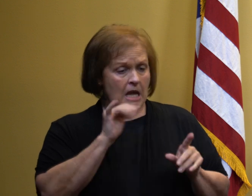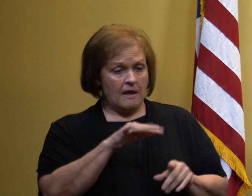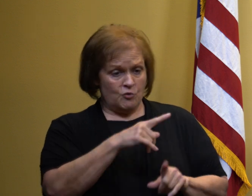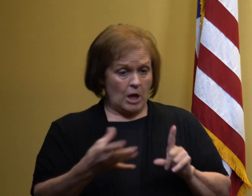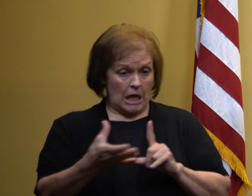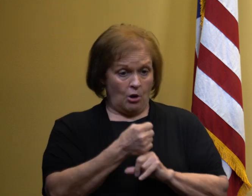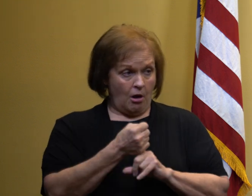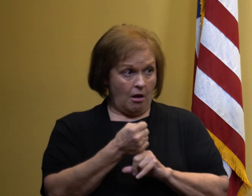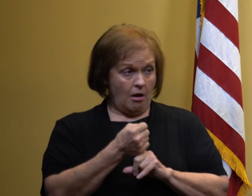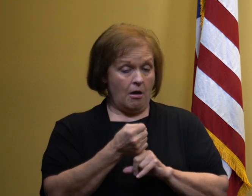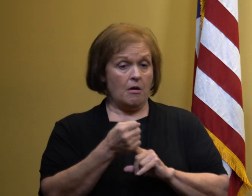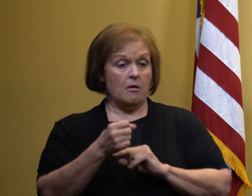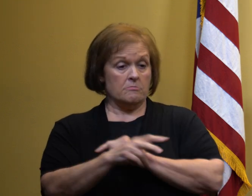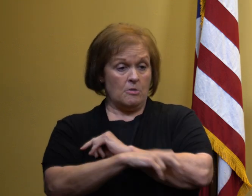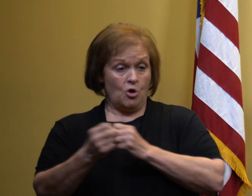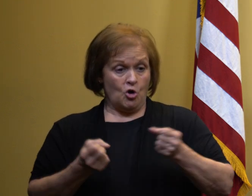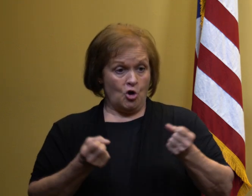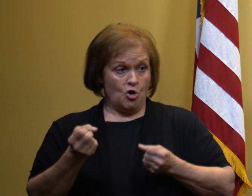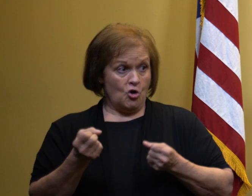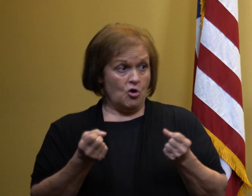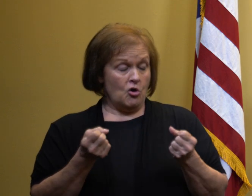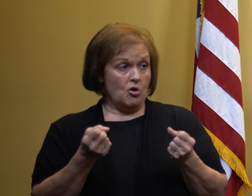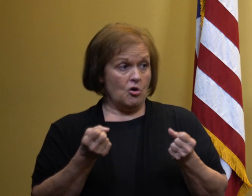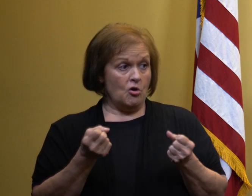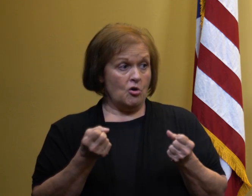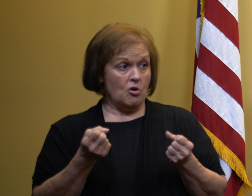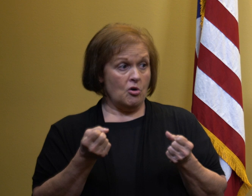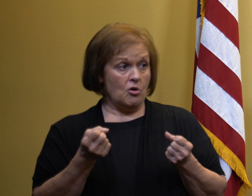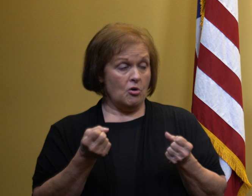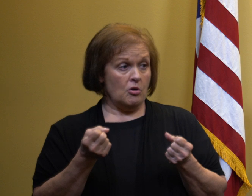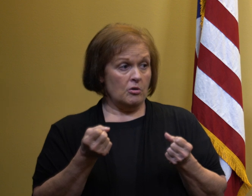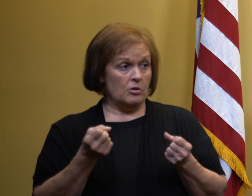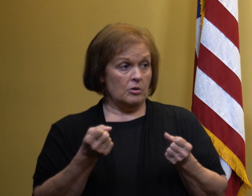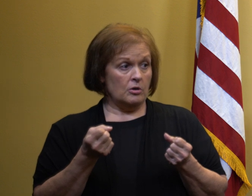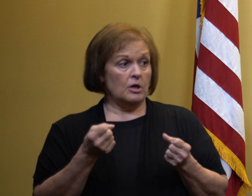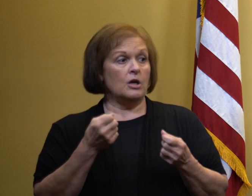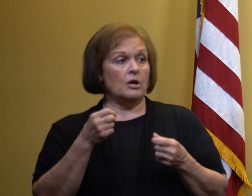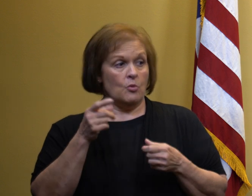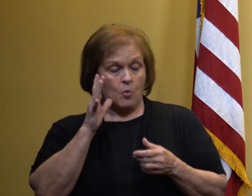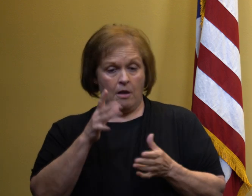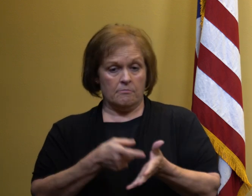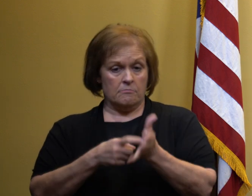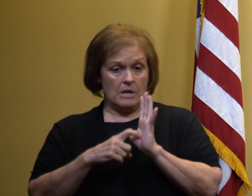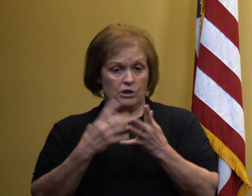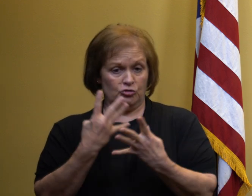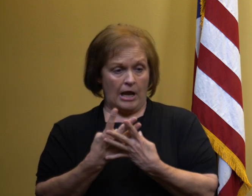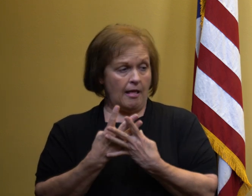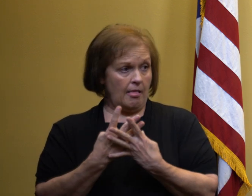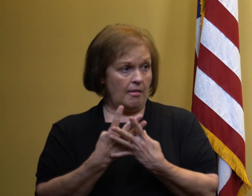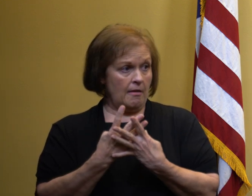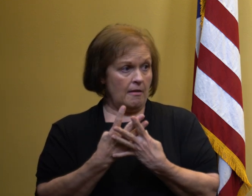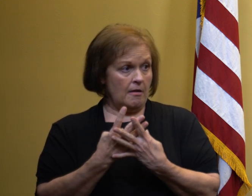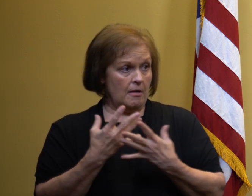caught for car break-ins, multiple times, or a simple car burglary, jail time would be mandatory. So where do you stand on